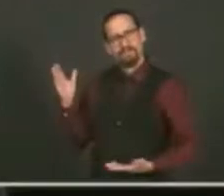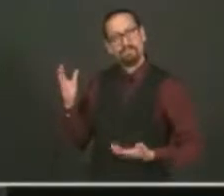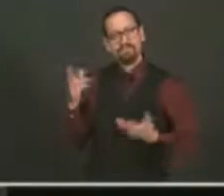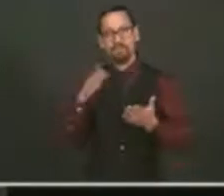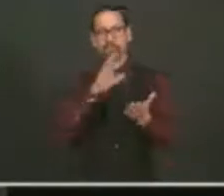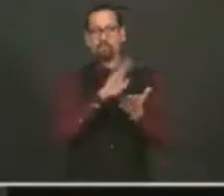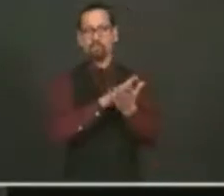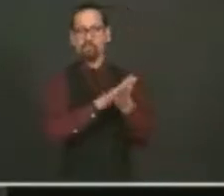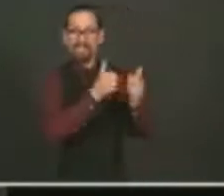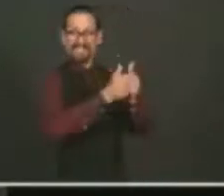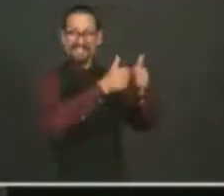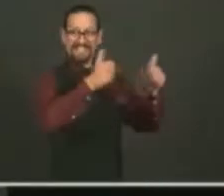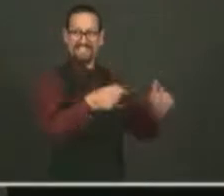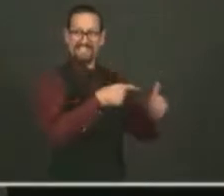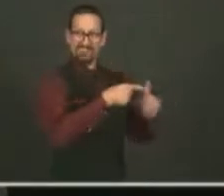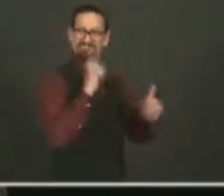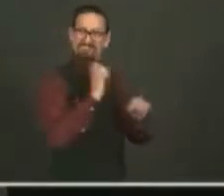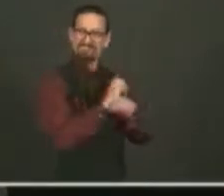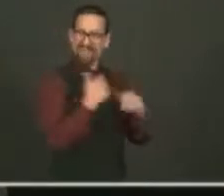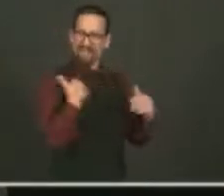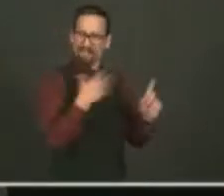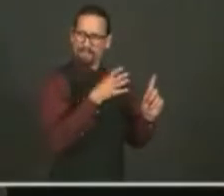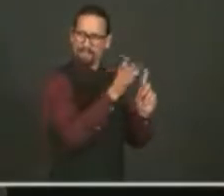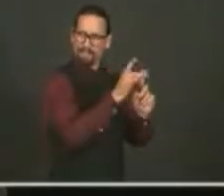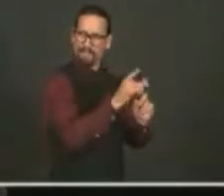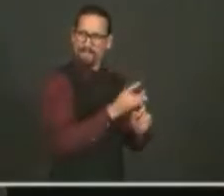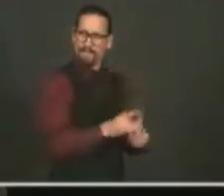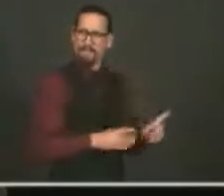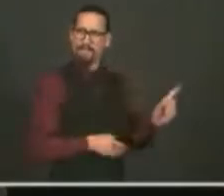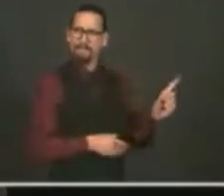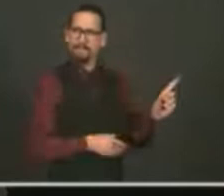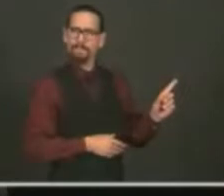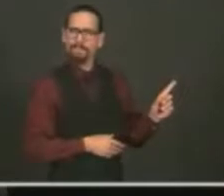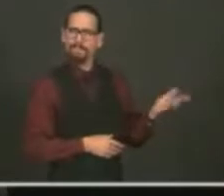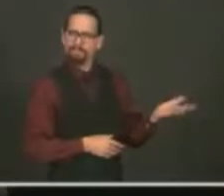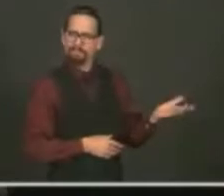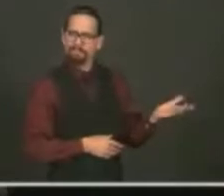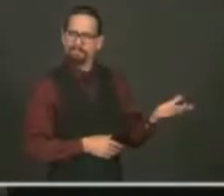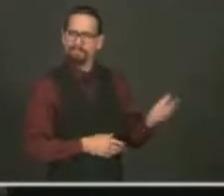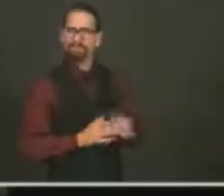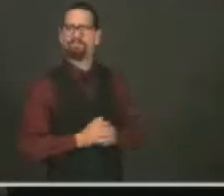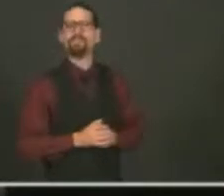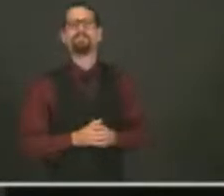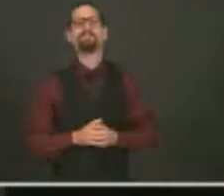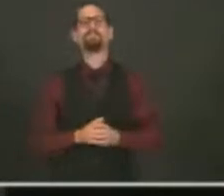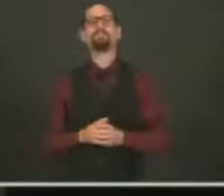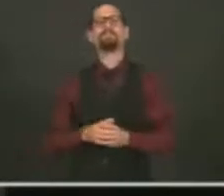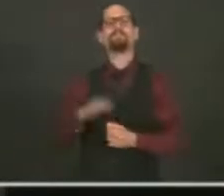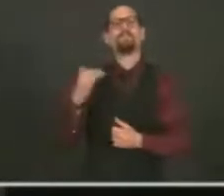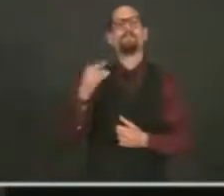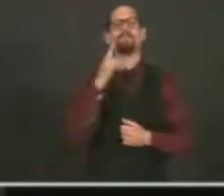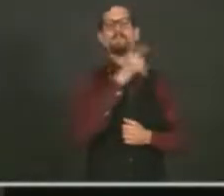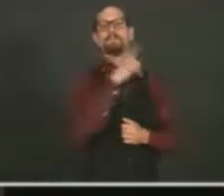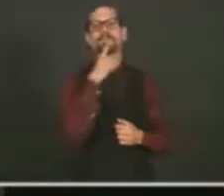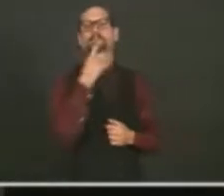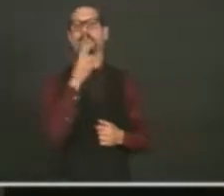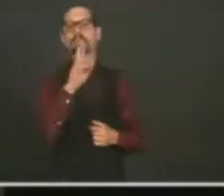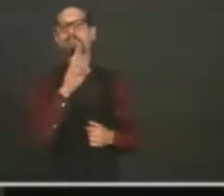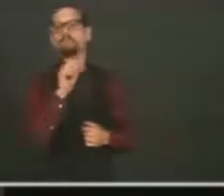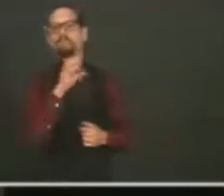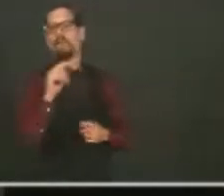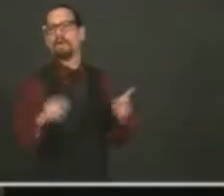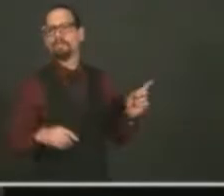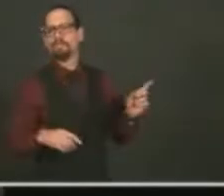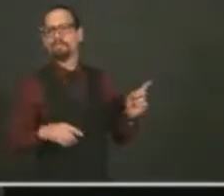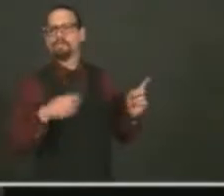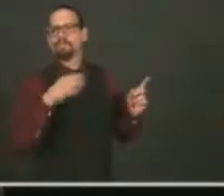I asked this a few weeks ago. If you get Dr. Alexander Scott, who is getting hospitalized? Are you seeing any of that among